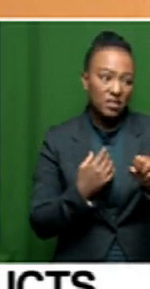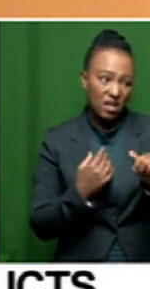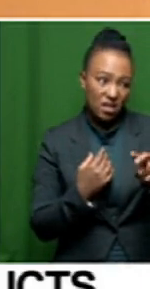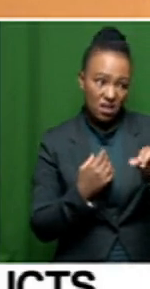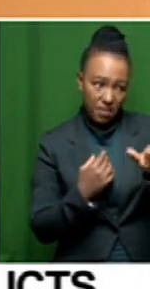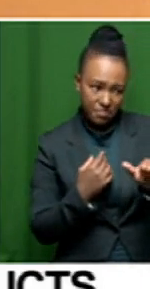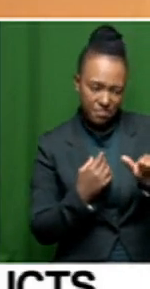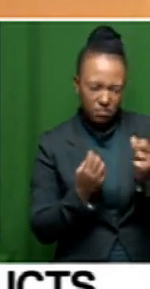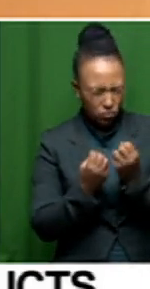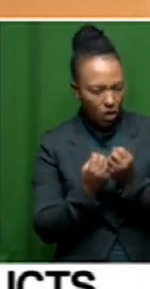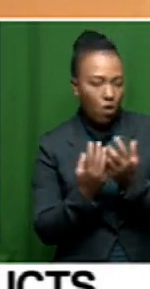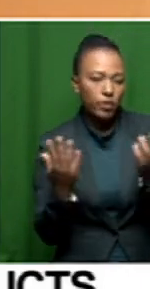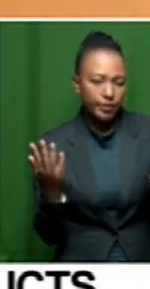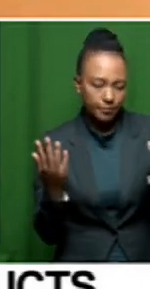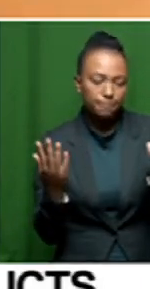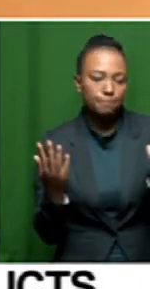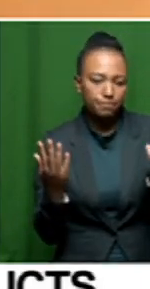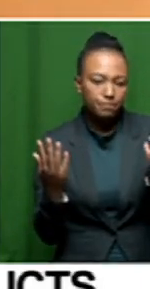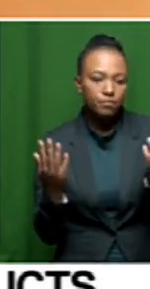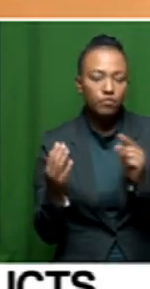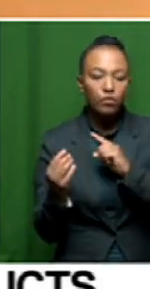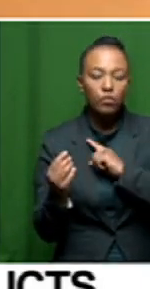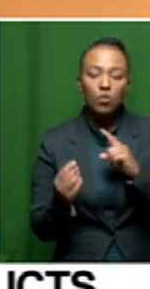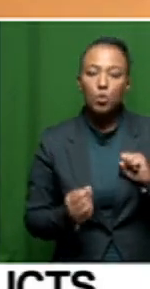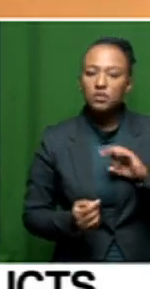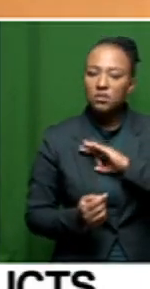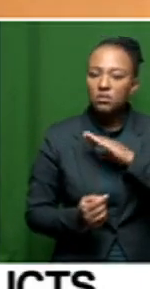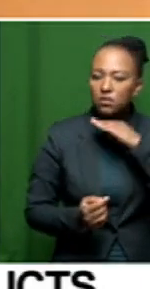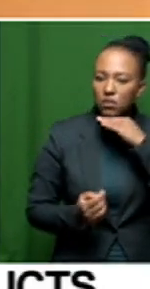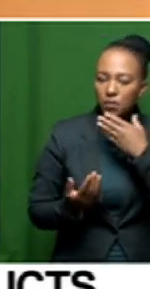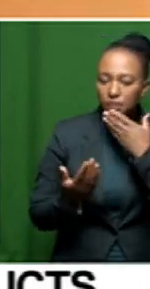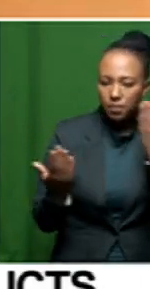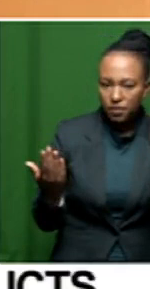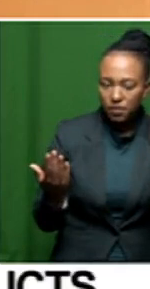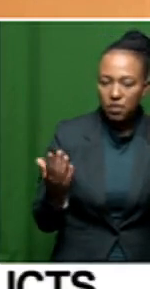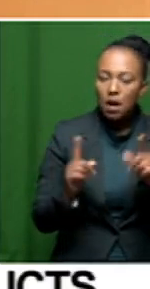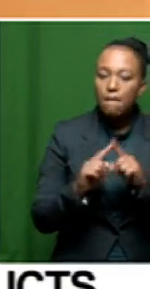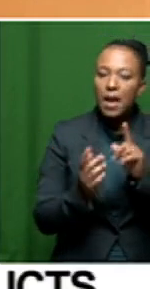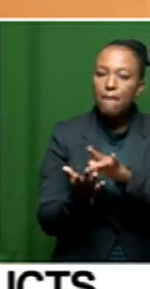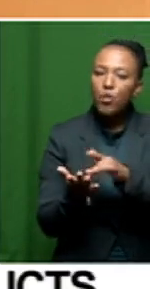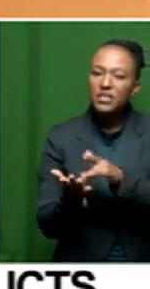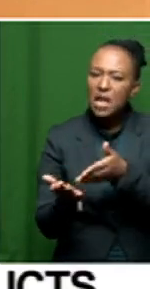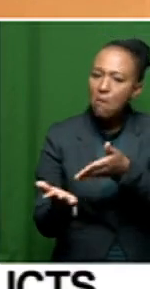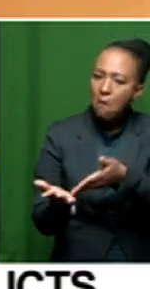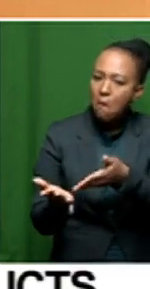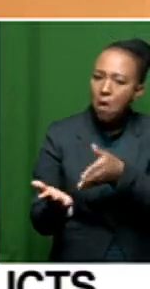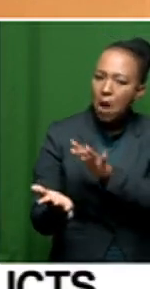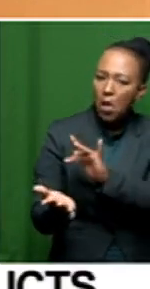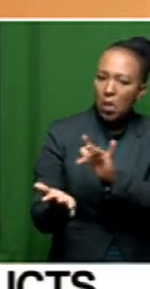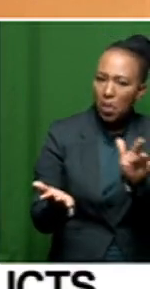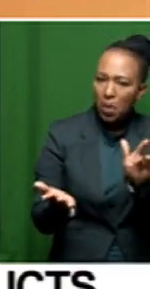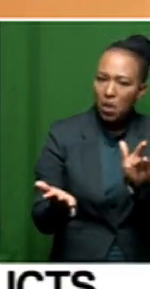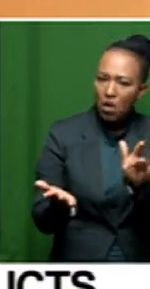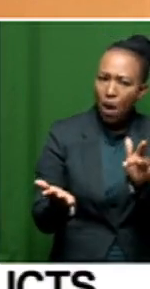ask yourself, if there's a shortage of staff, meanwhile there are vacancies that have